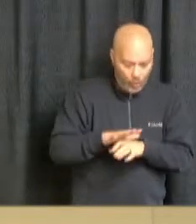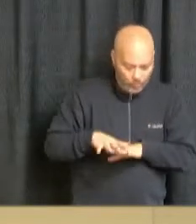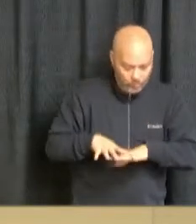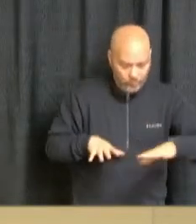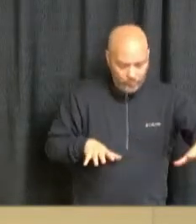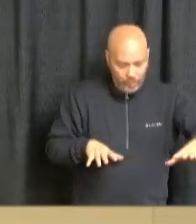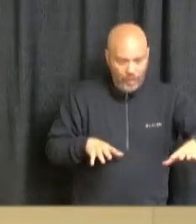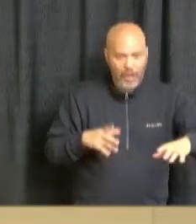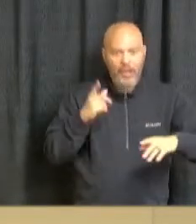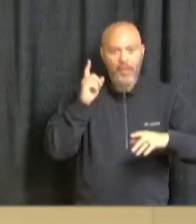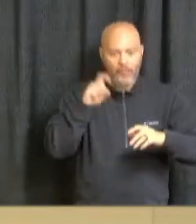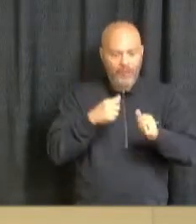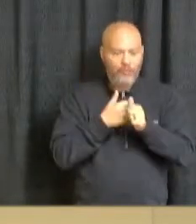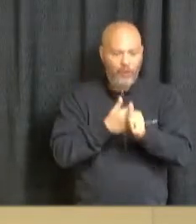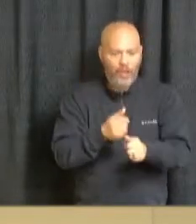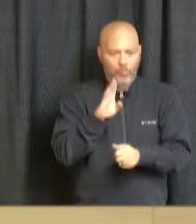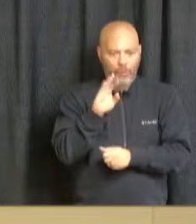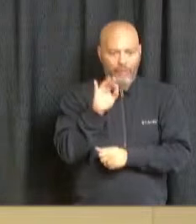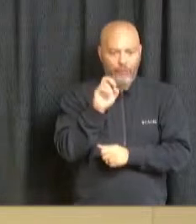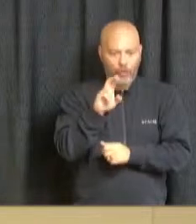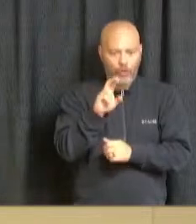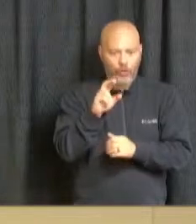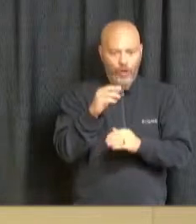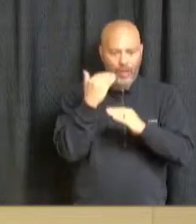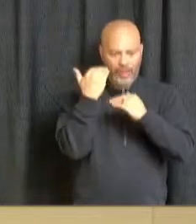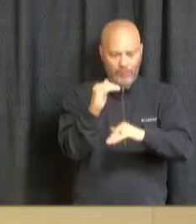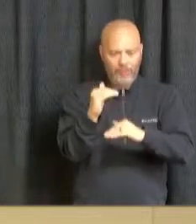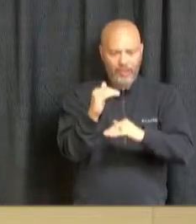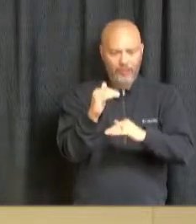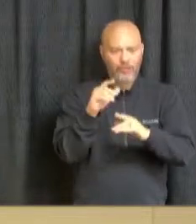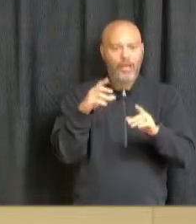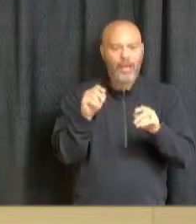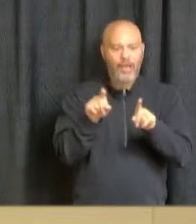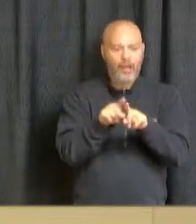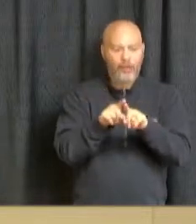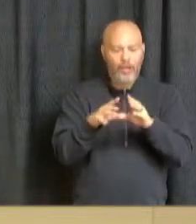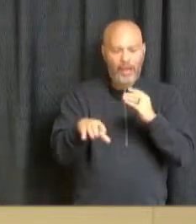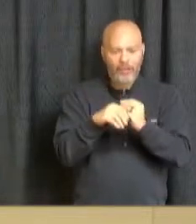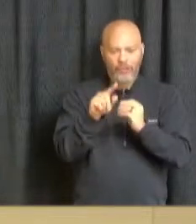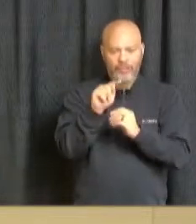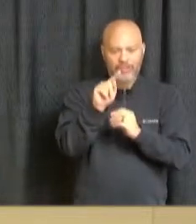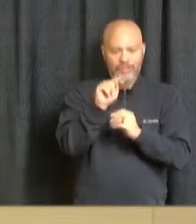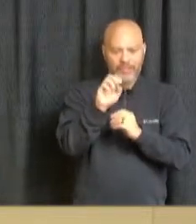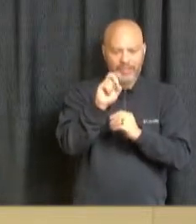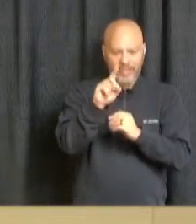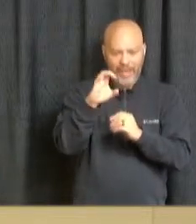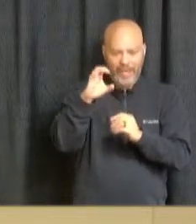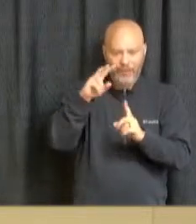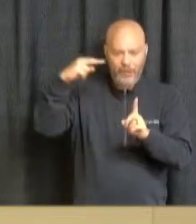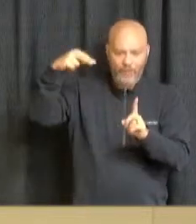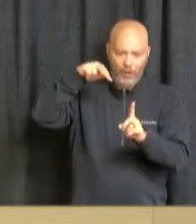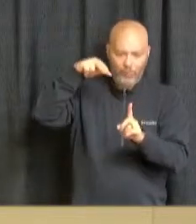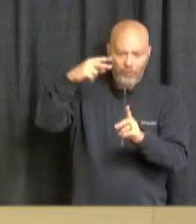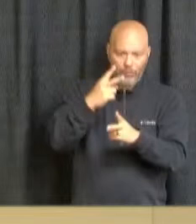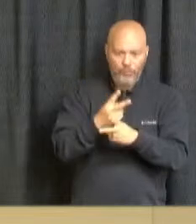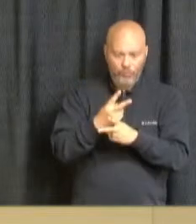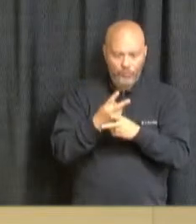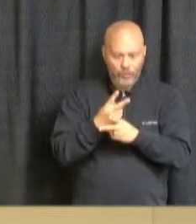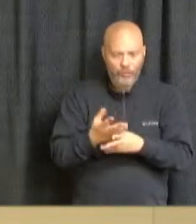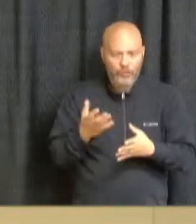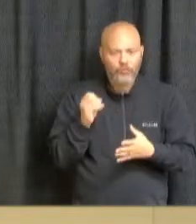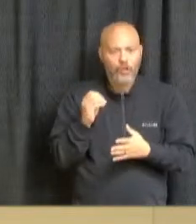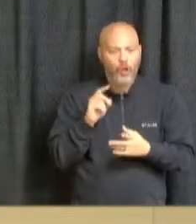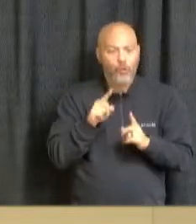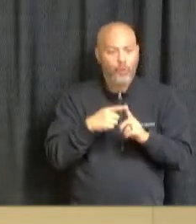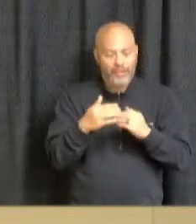property together. They do have to follow the buffer guidelines. And of course, that extra TDEC restriction. And I feel like